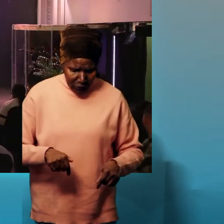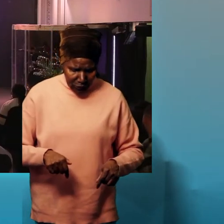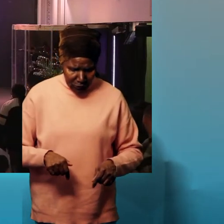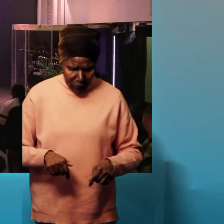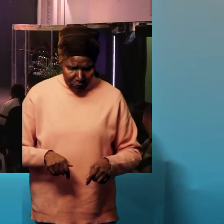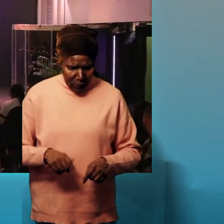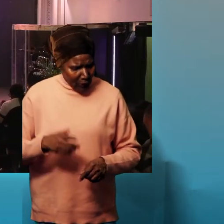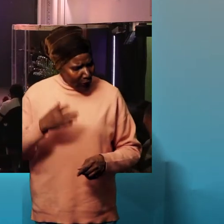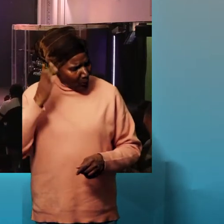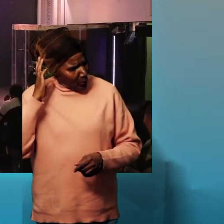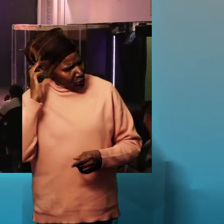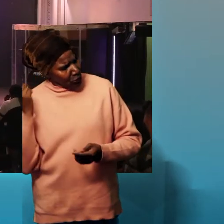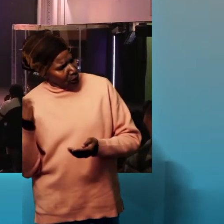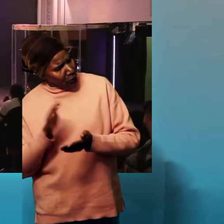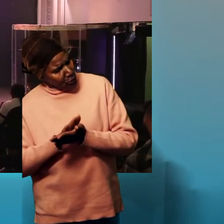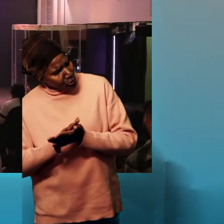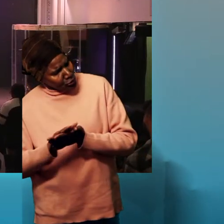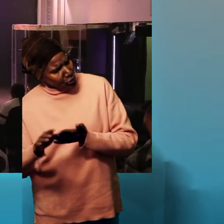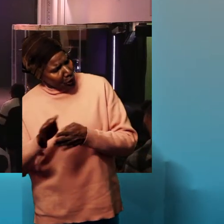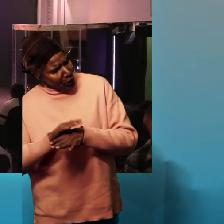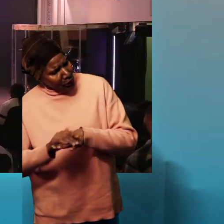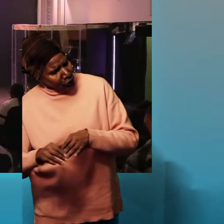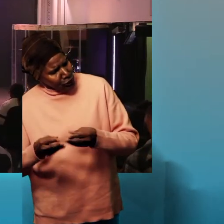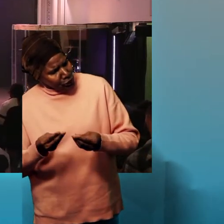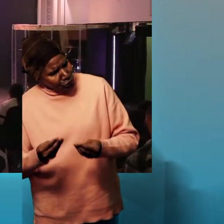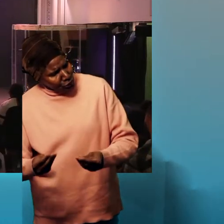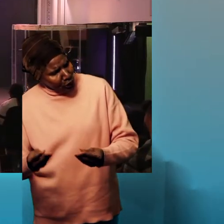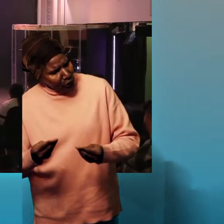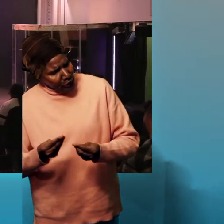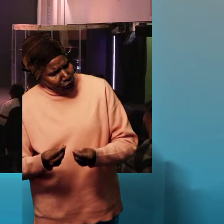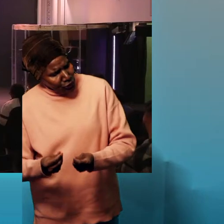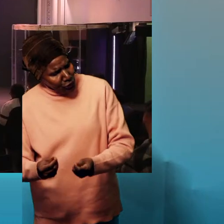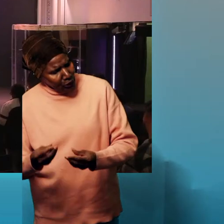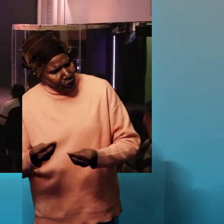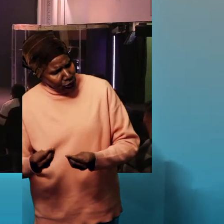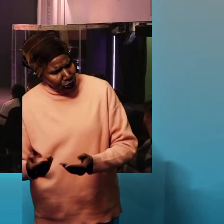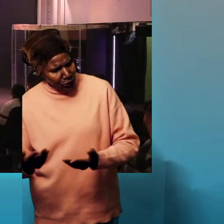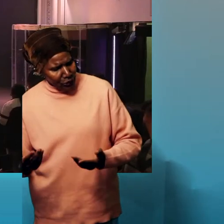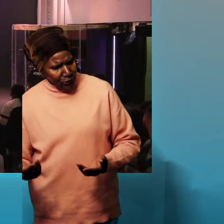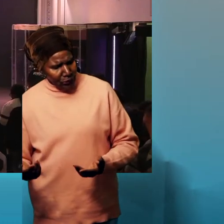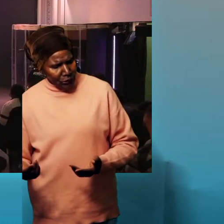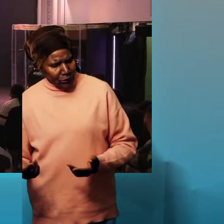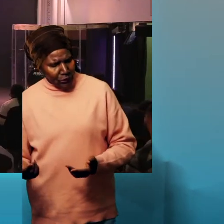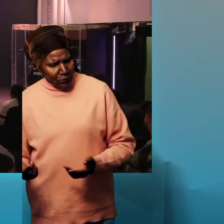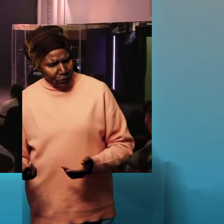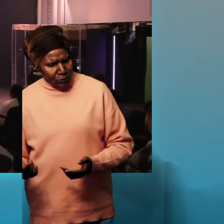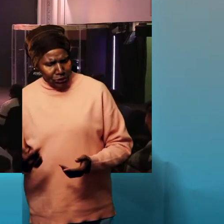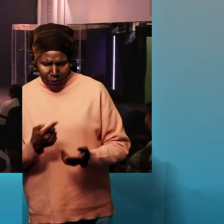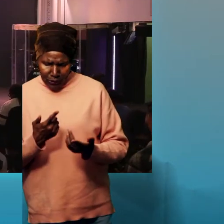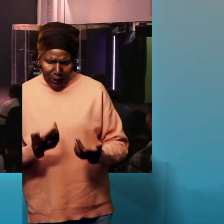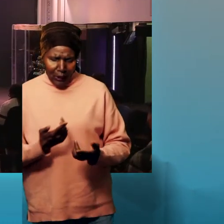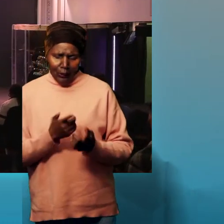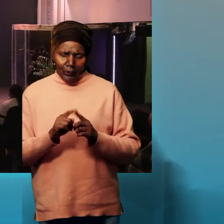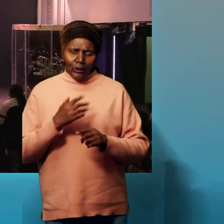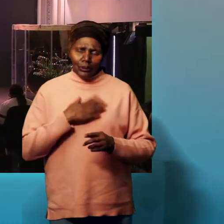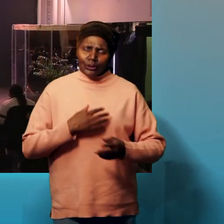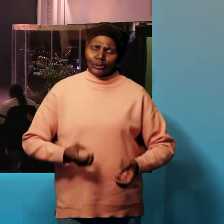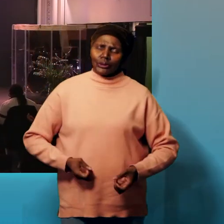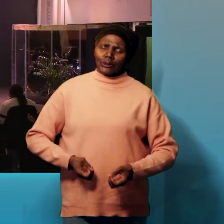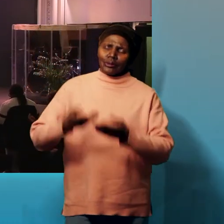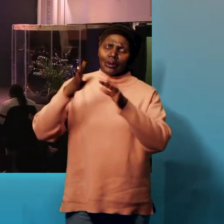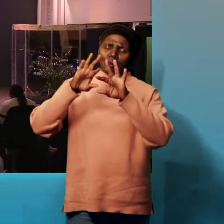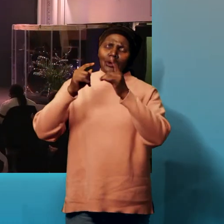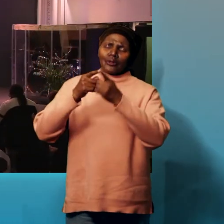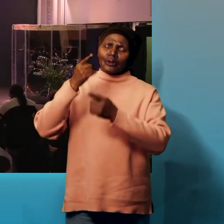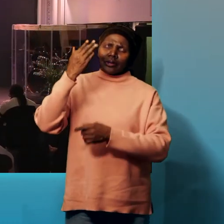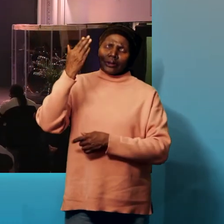I recognize who you are, I recognize what you're going to do on the cross. I want to pour out everything I have before you to